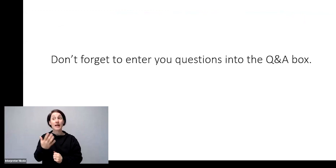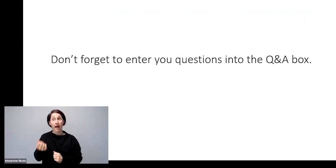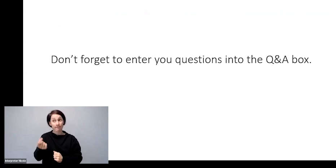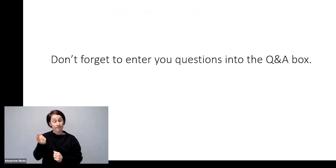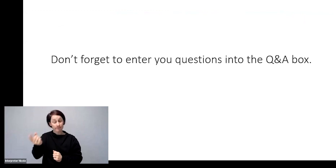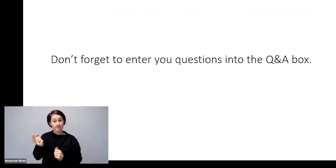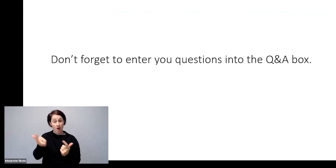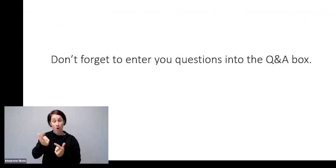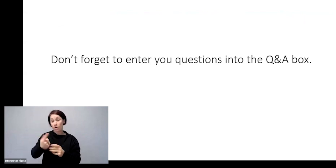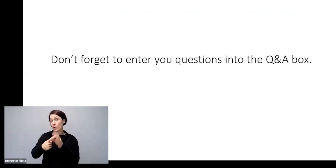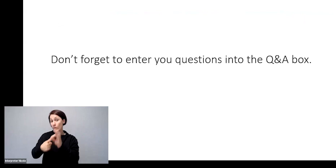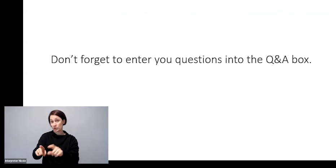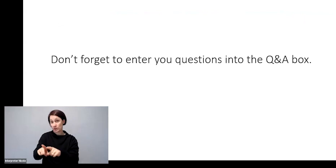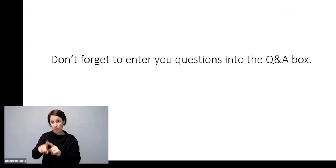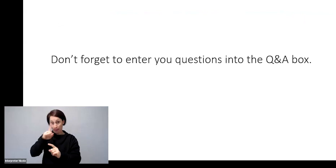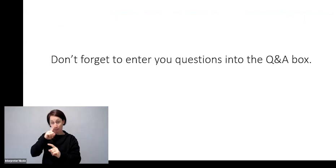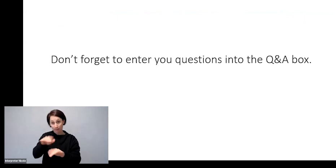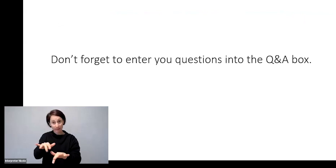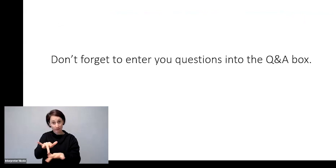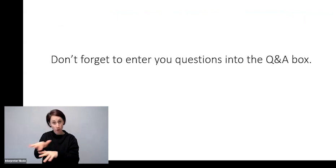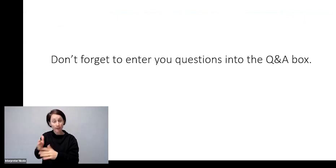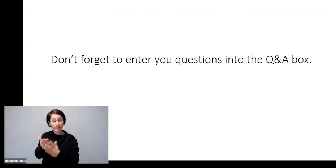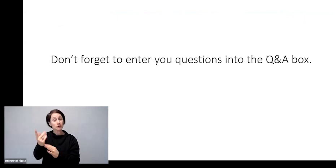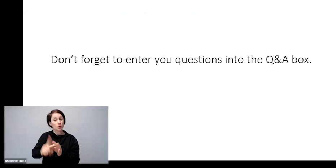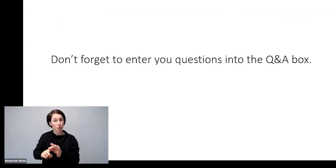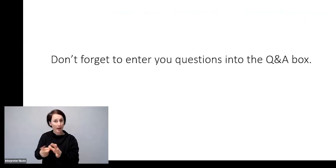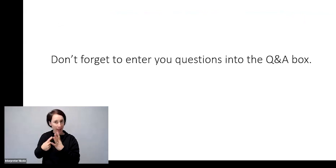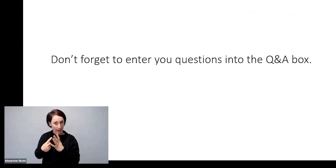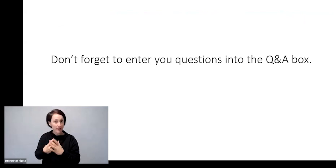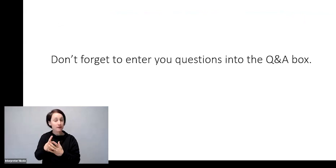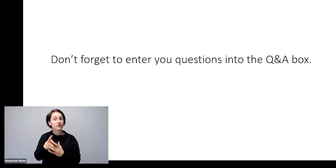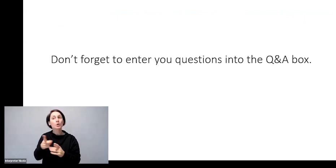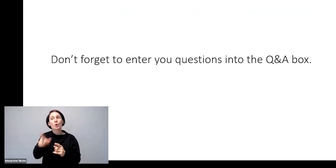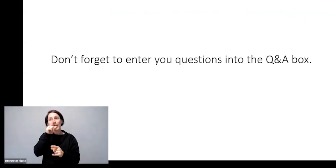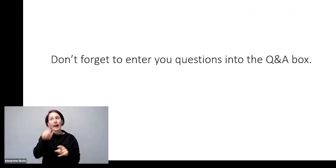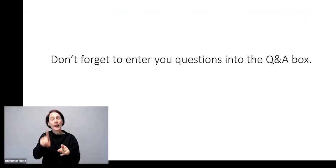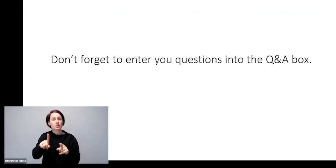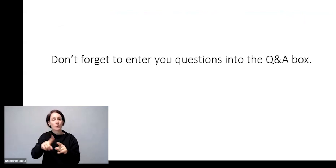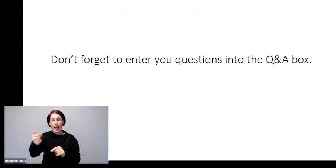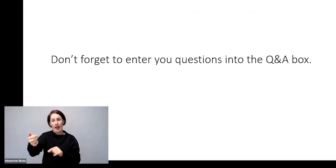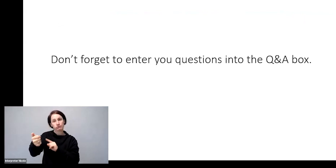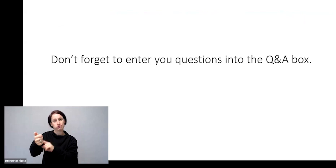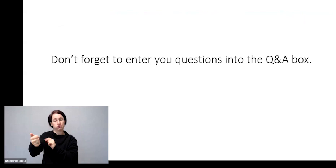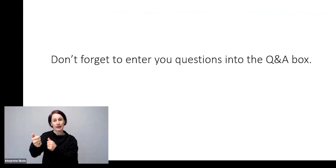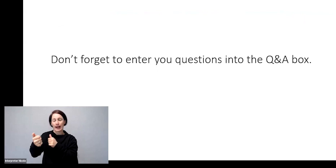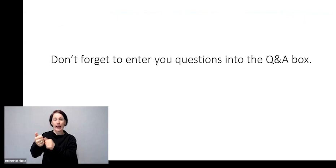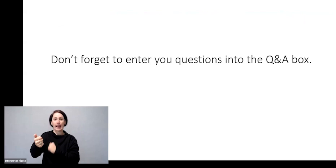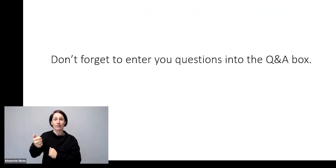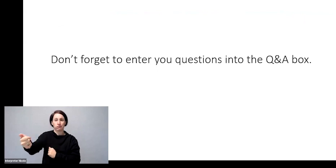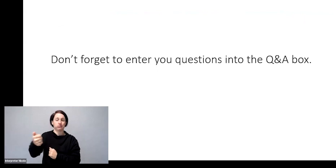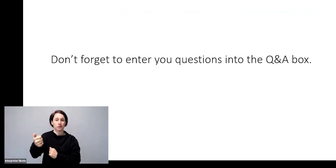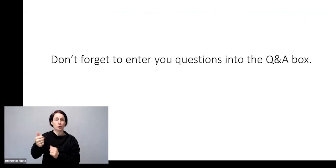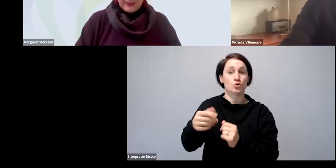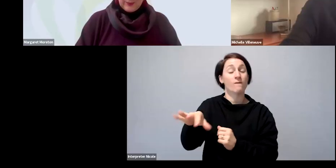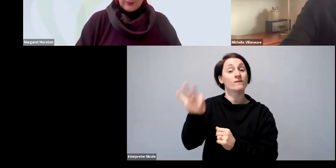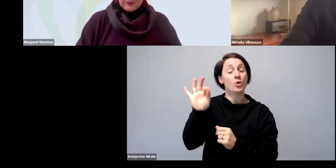add a question and to also upvote if you have the ability to do that, so that I can see which questions are the most popular. I'm